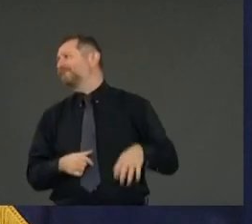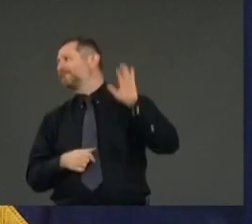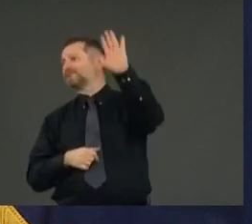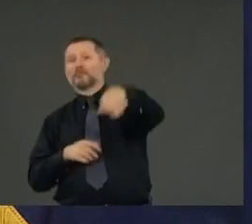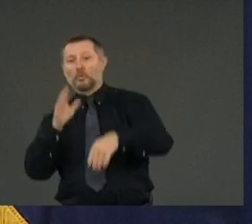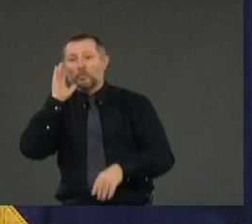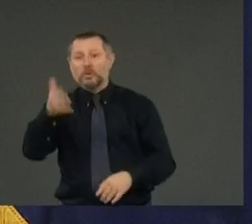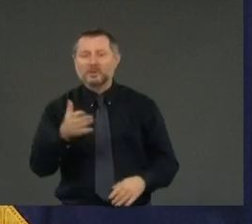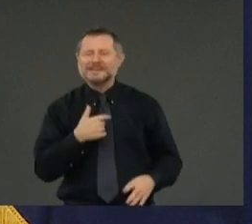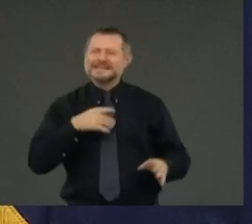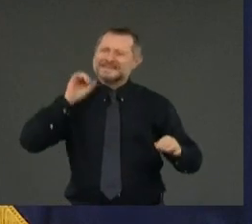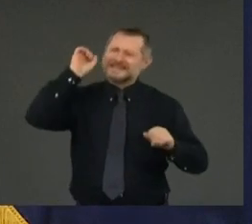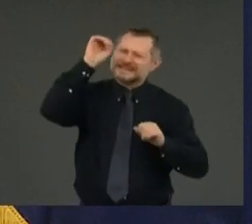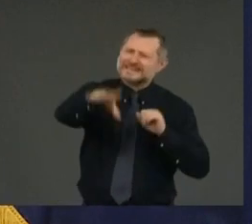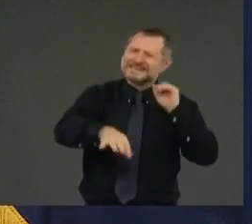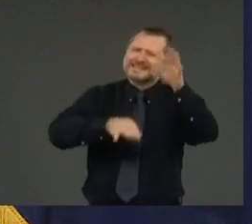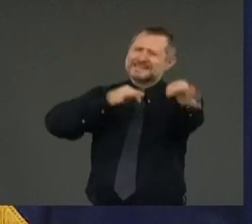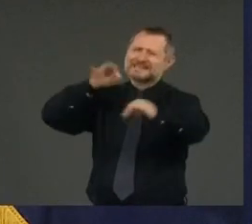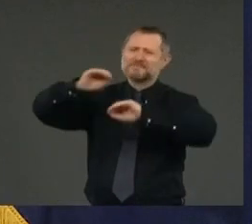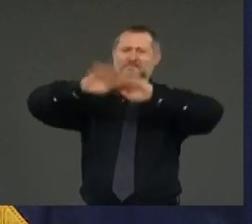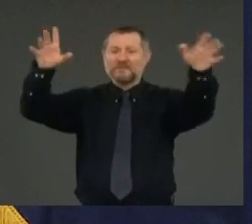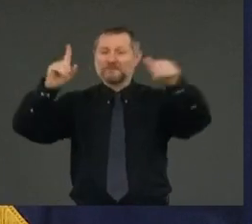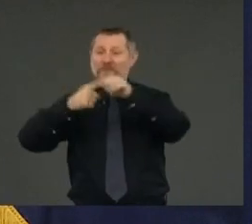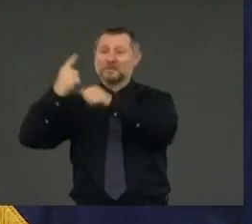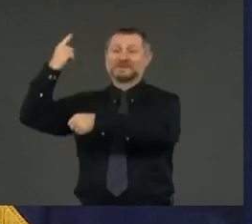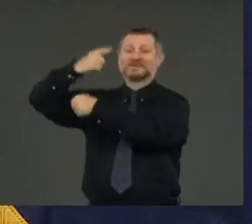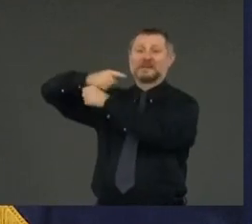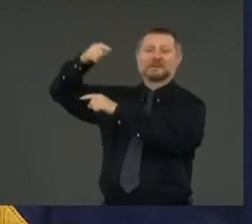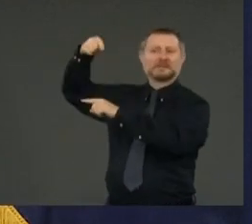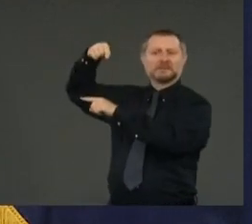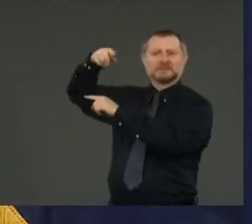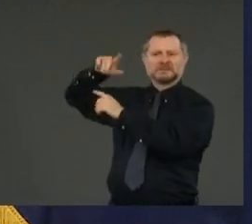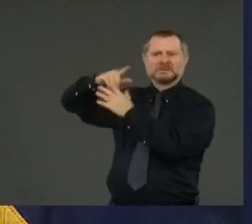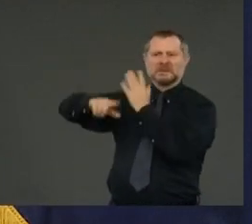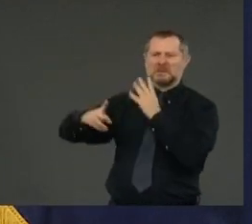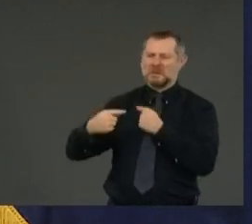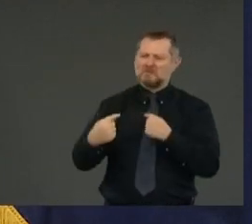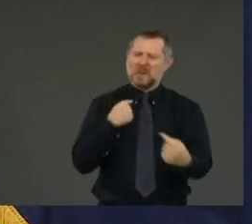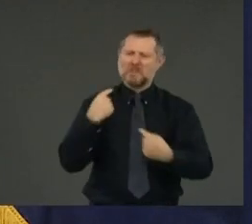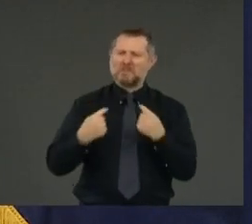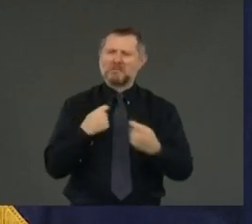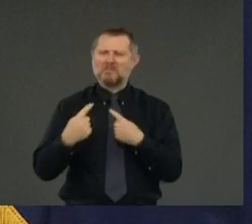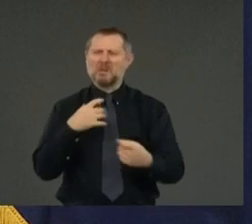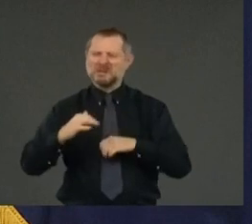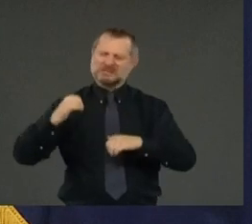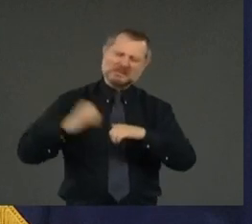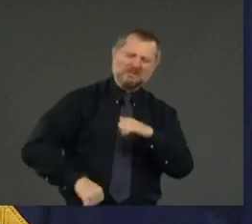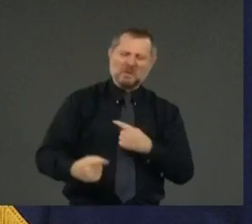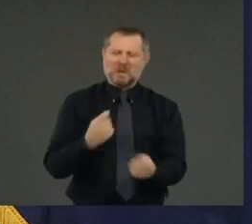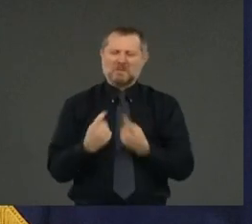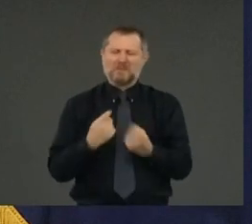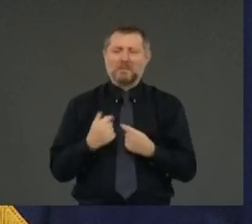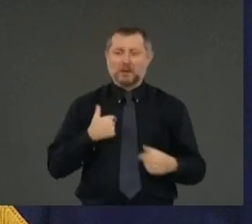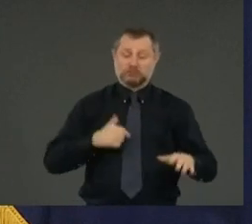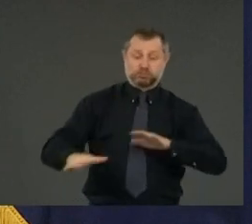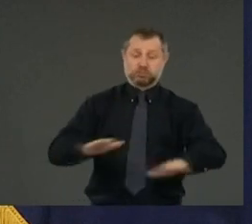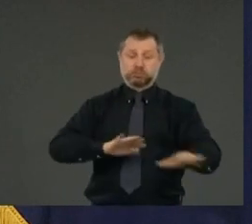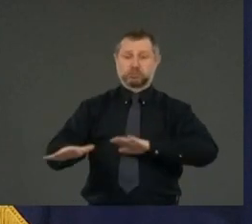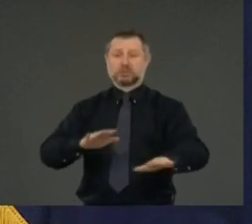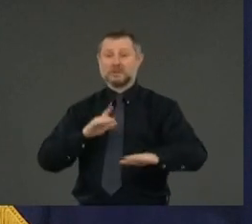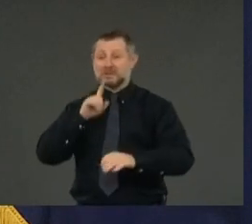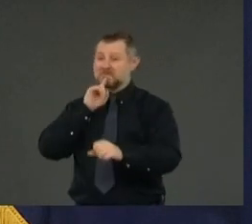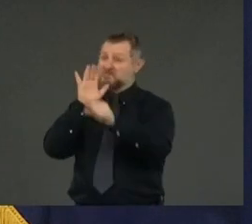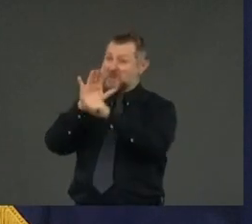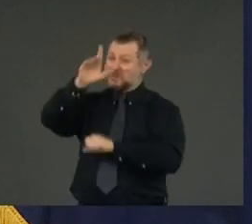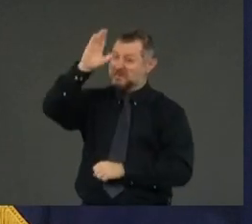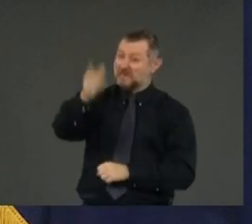day one, with all the hard questions from these tough reporters. You promise ever, never, ever cross your heart, hope